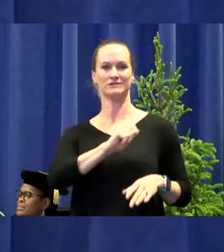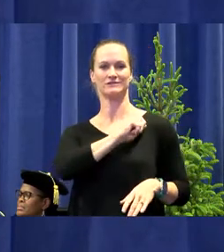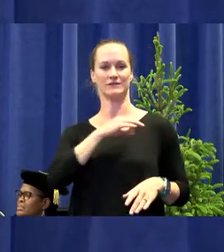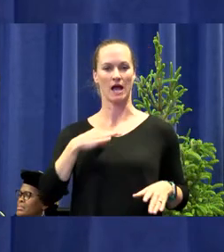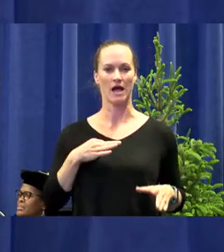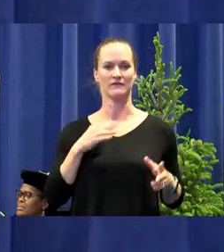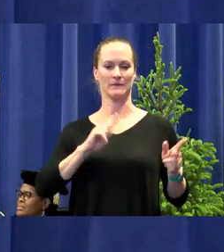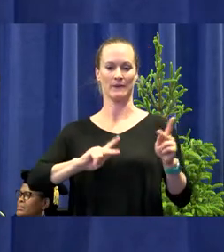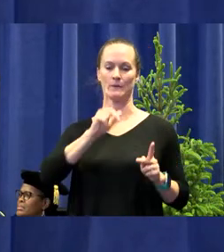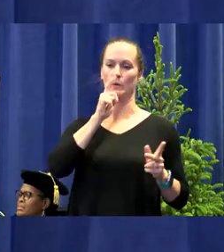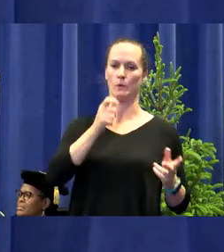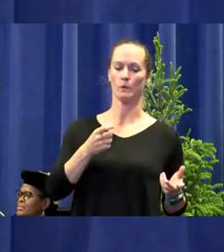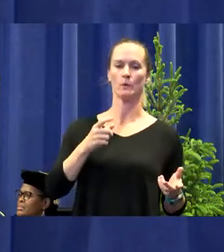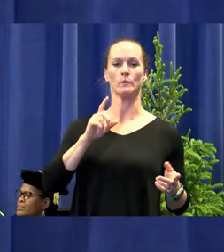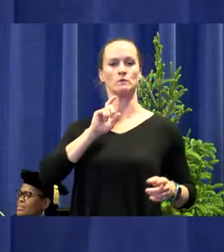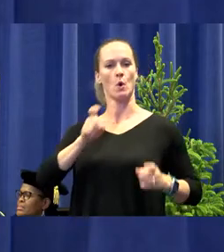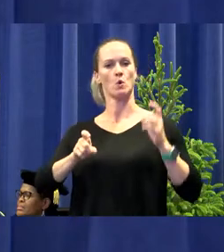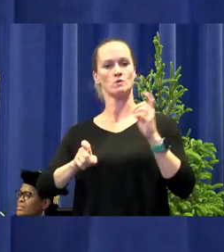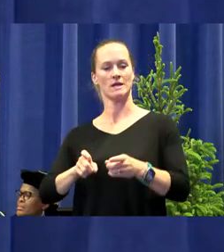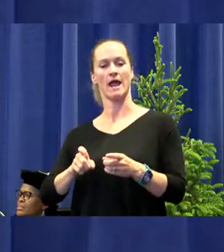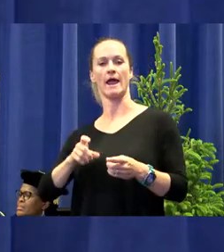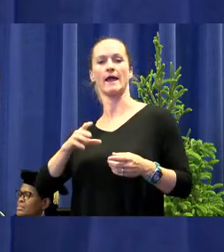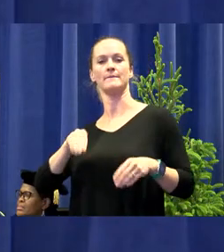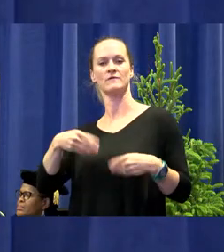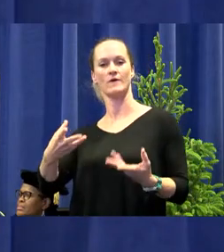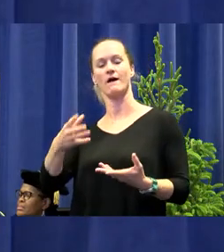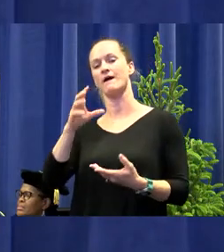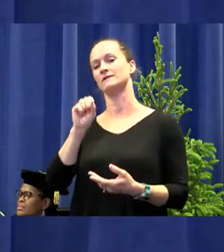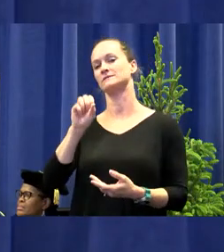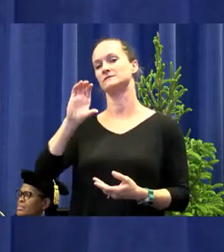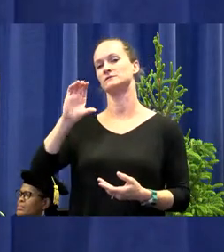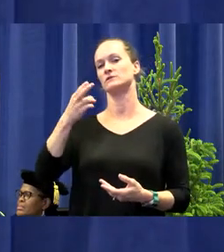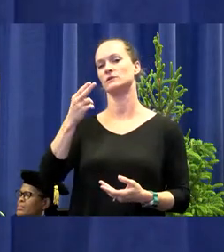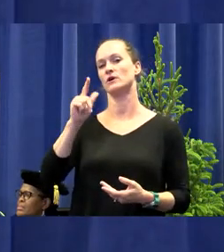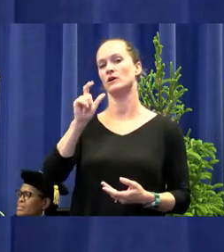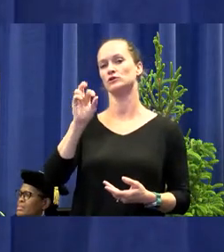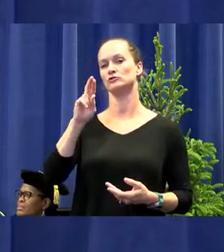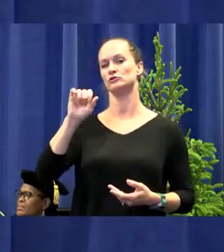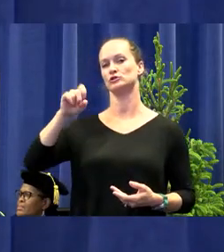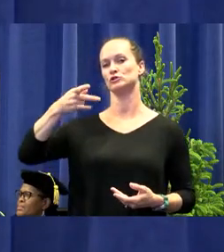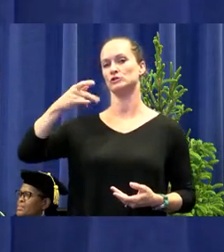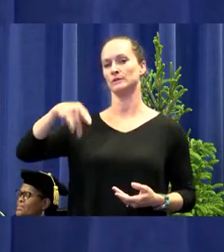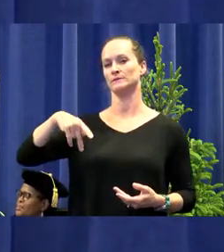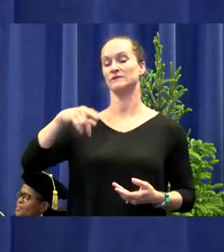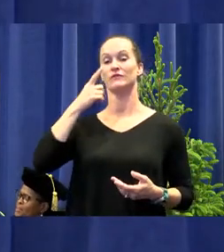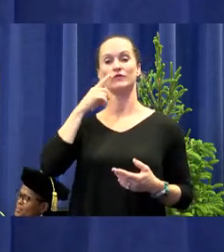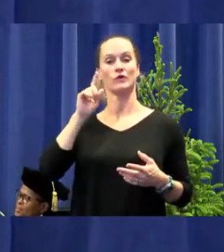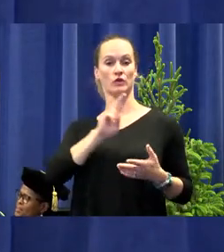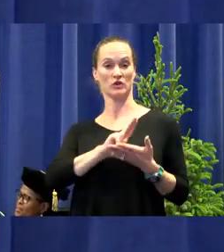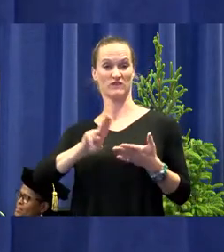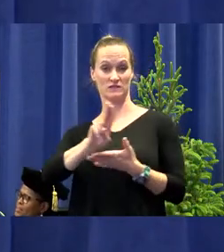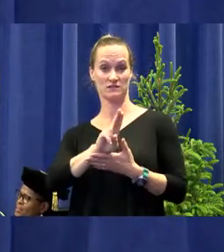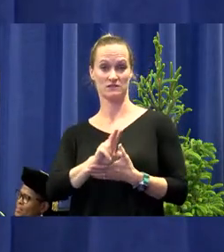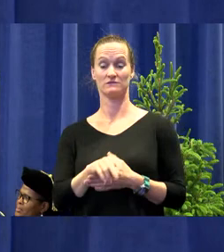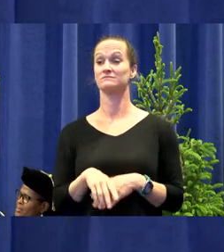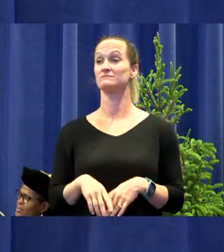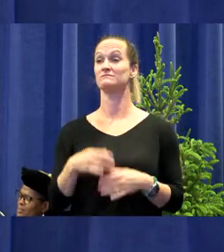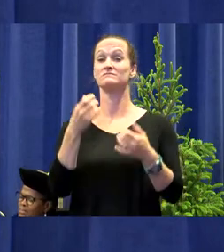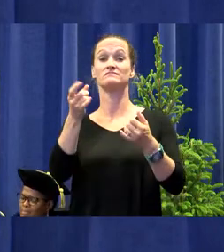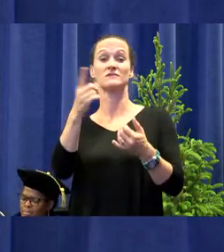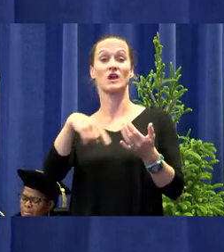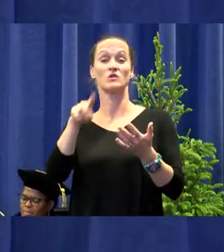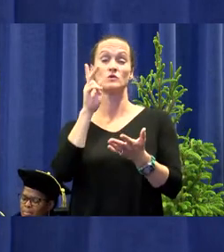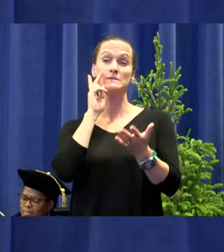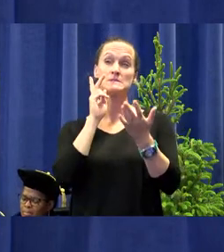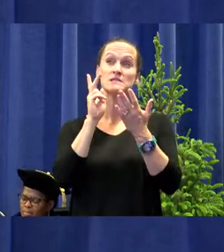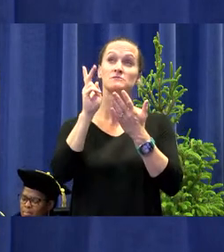alumni who support scholarships and elevate this university. Looking to the future, your most lasting accomplishment